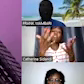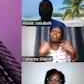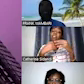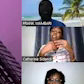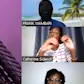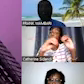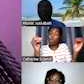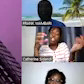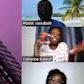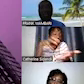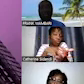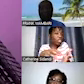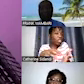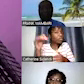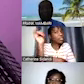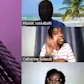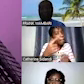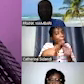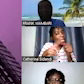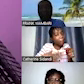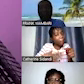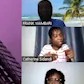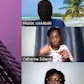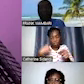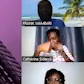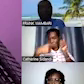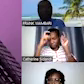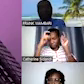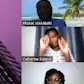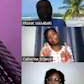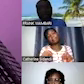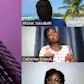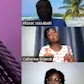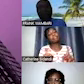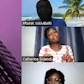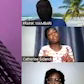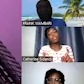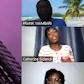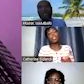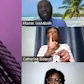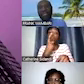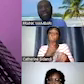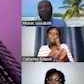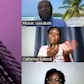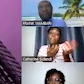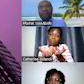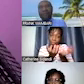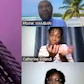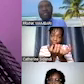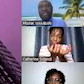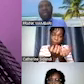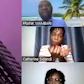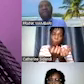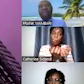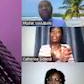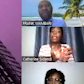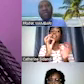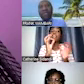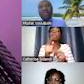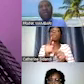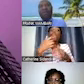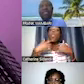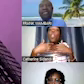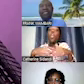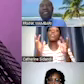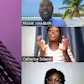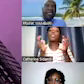some people may remain, but I'll move on. So from the business perspective, if you have lost your business